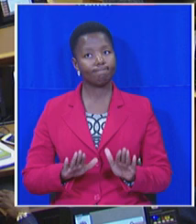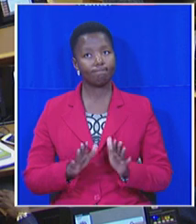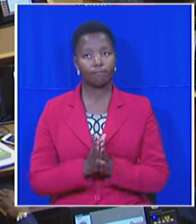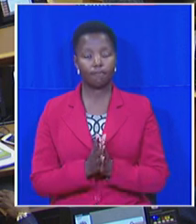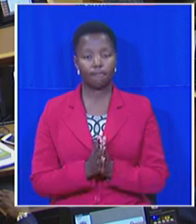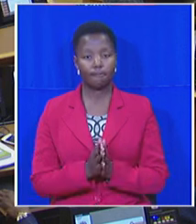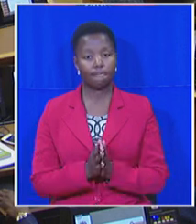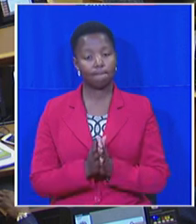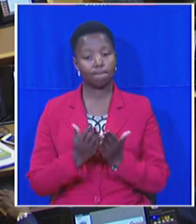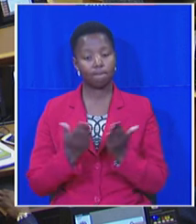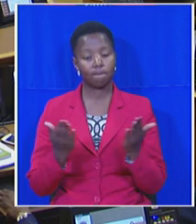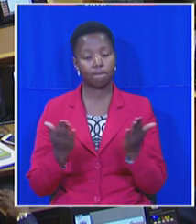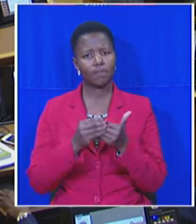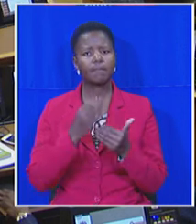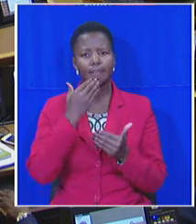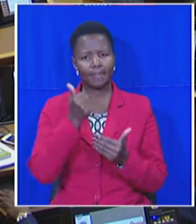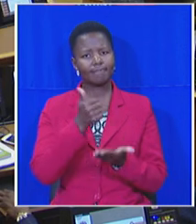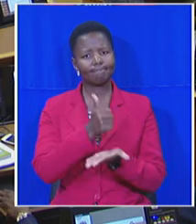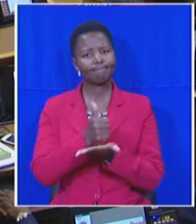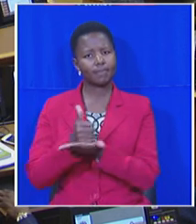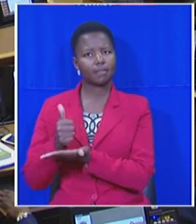Will honourable members take up their seats, please?